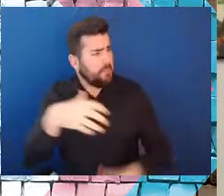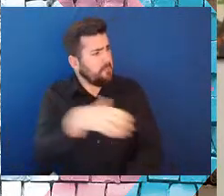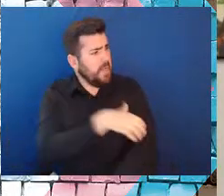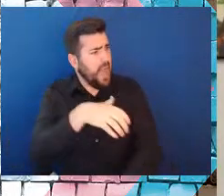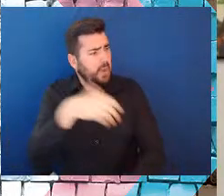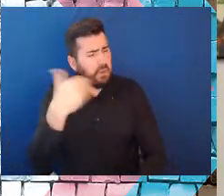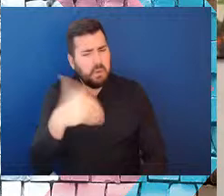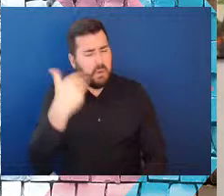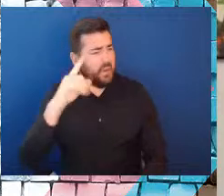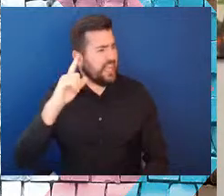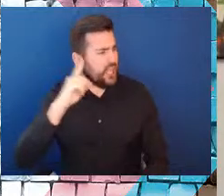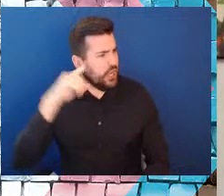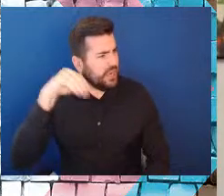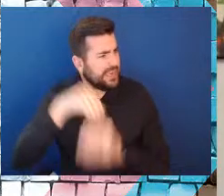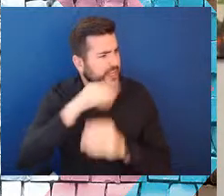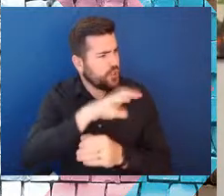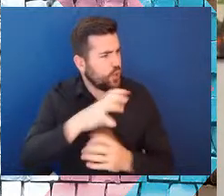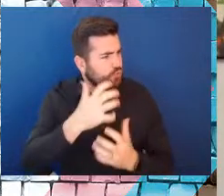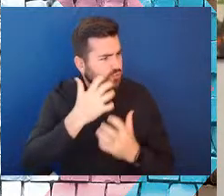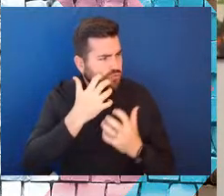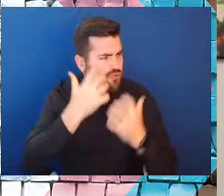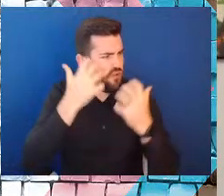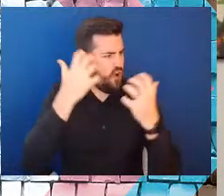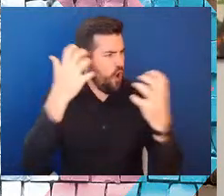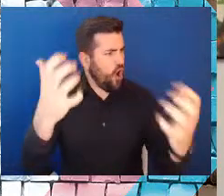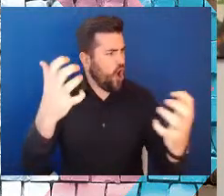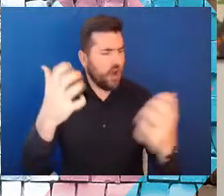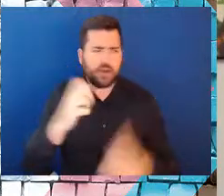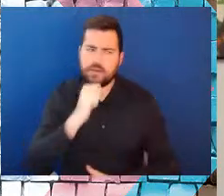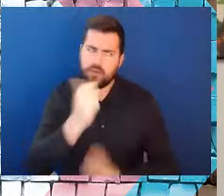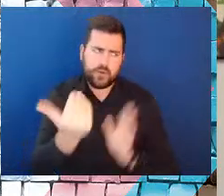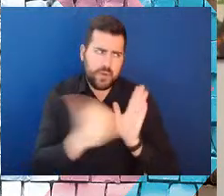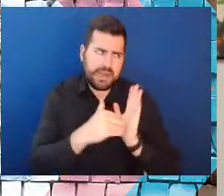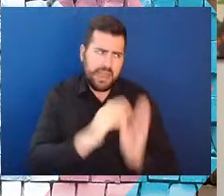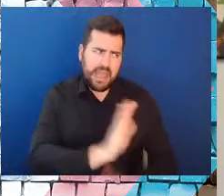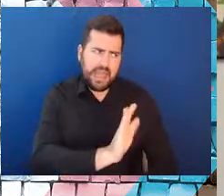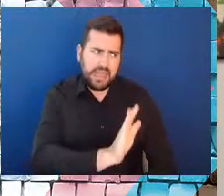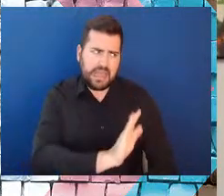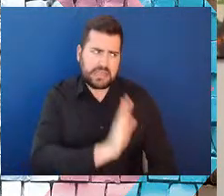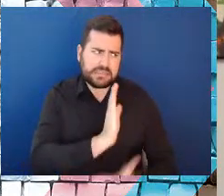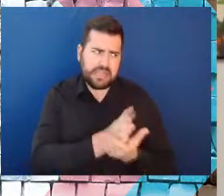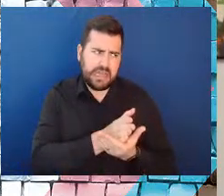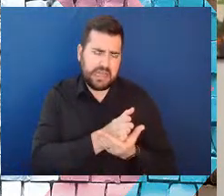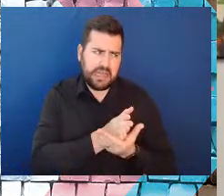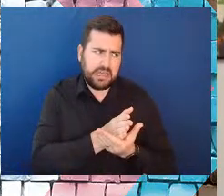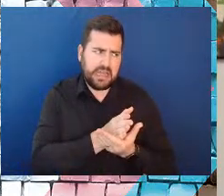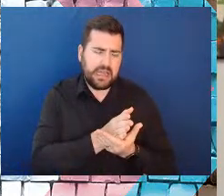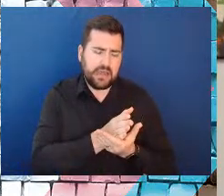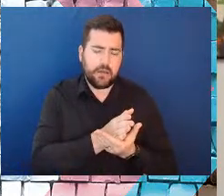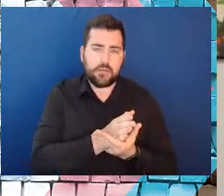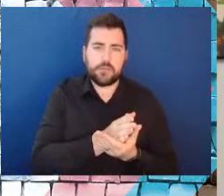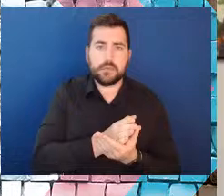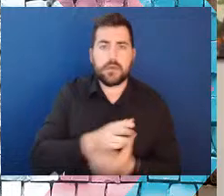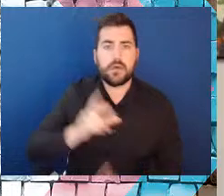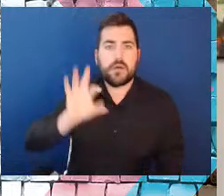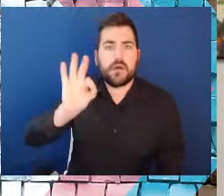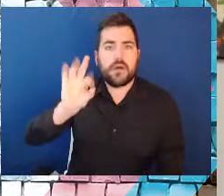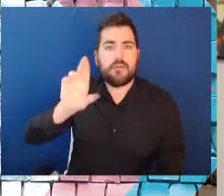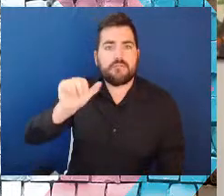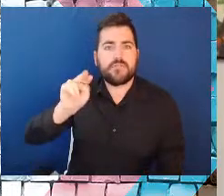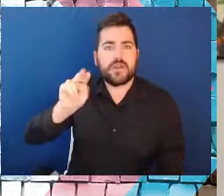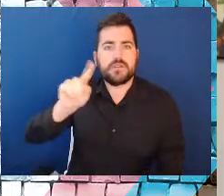your roar. Please don't do it anymore. And Fringezilla realized he had found his